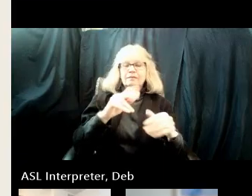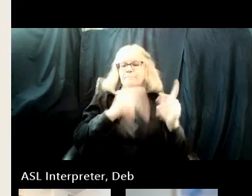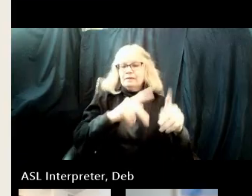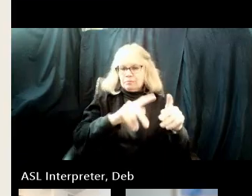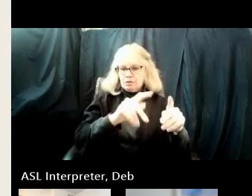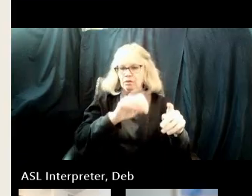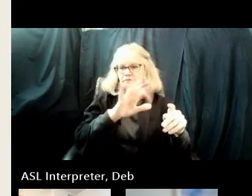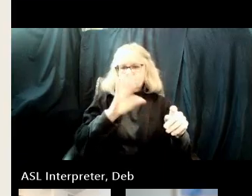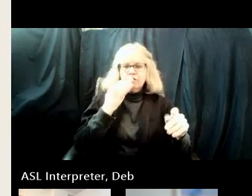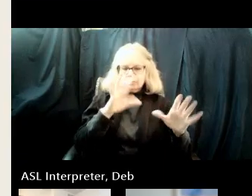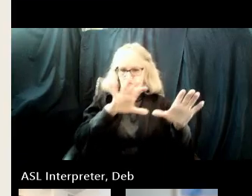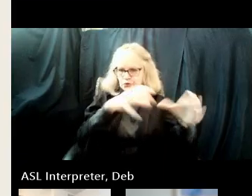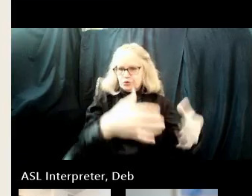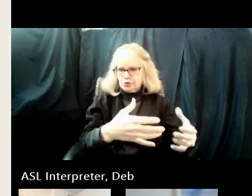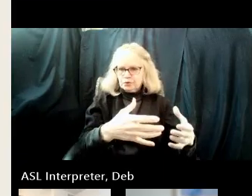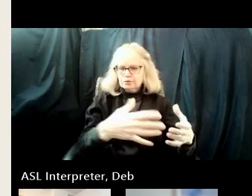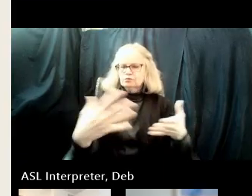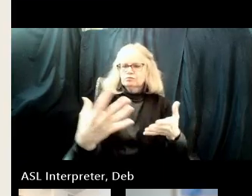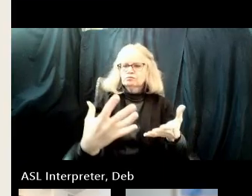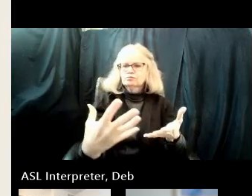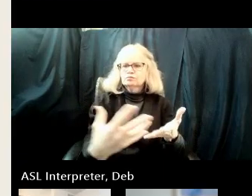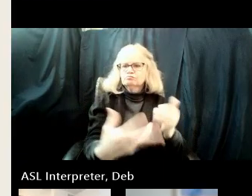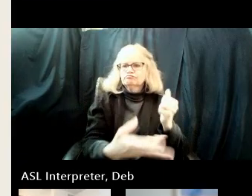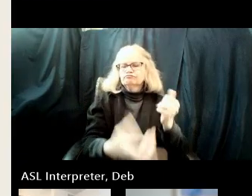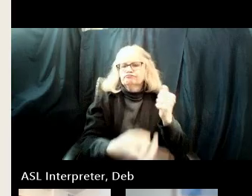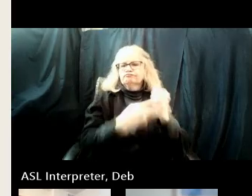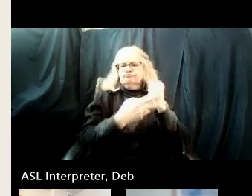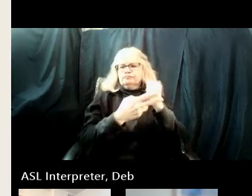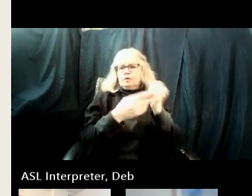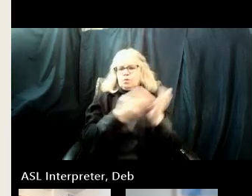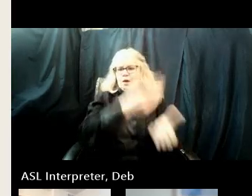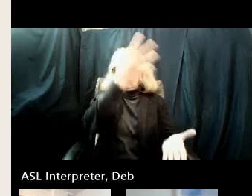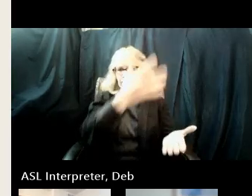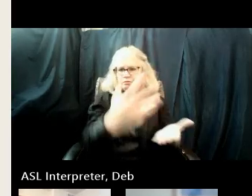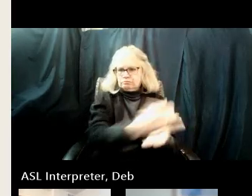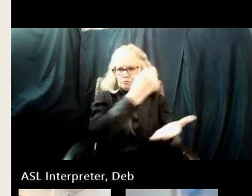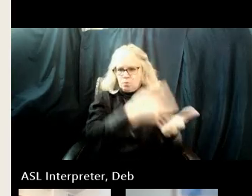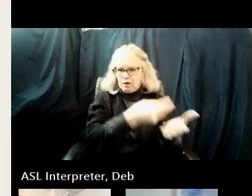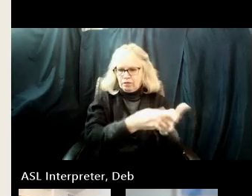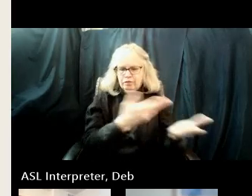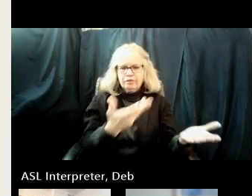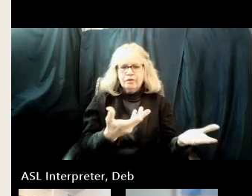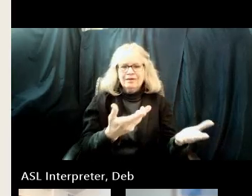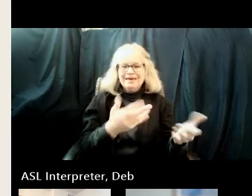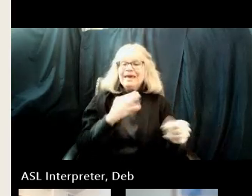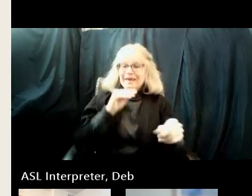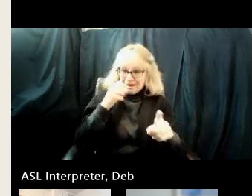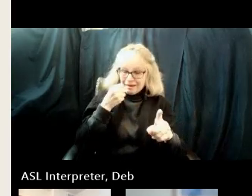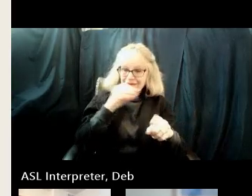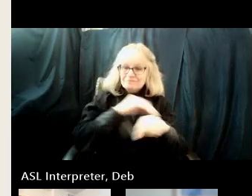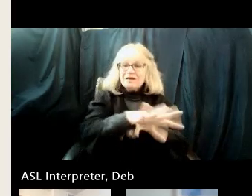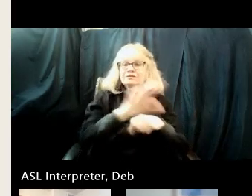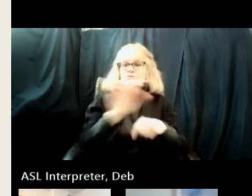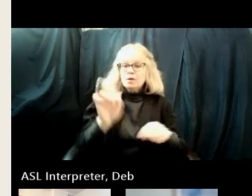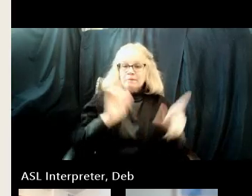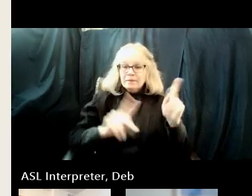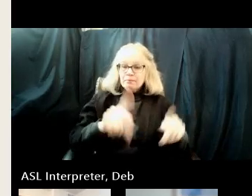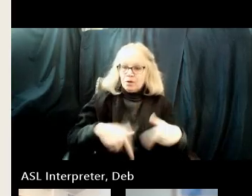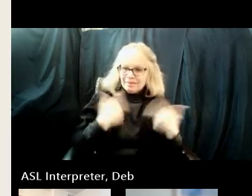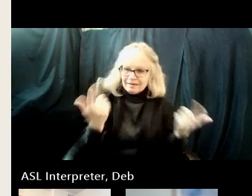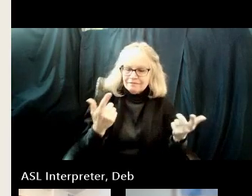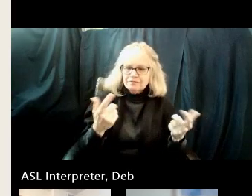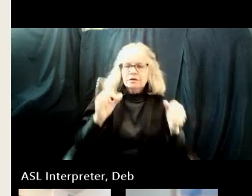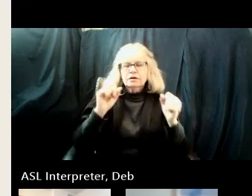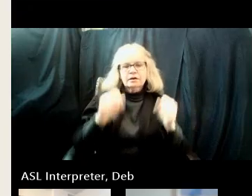to accumulate wealth. And that is so important because it impacts where people are able to live, whether they can weather financial